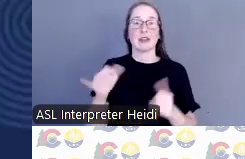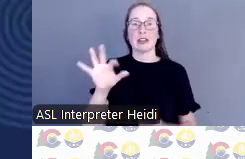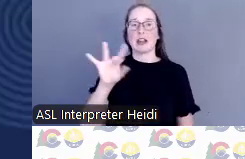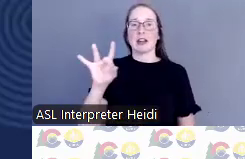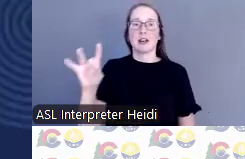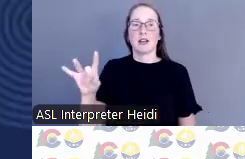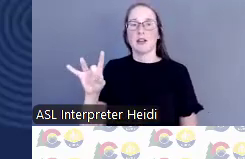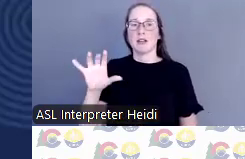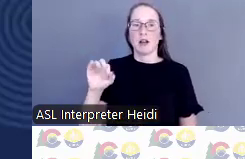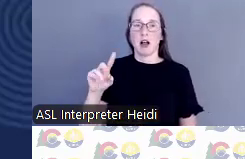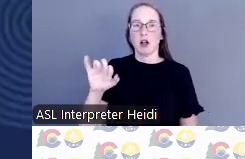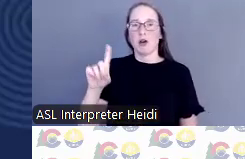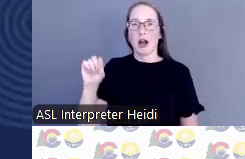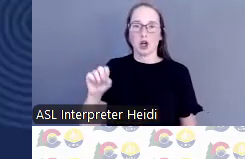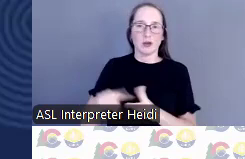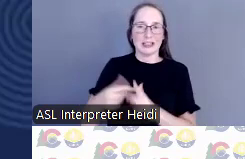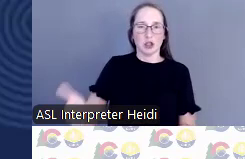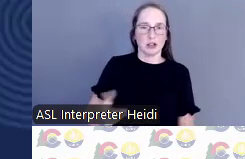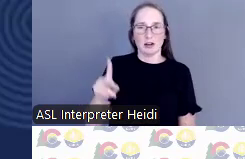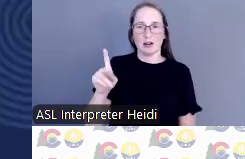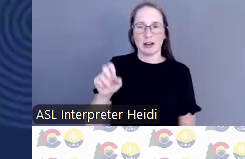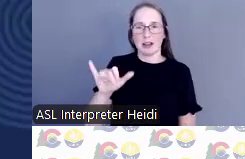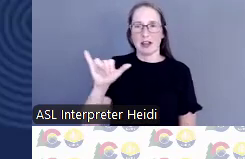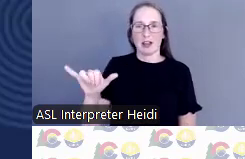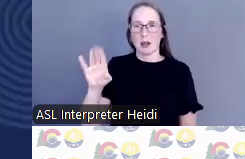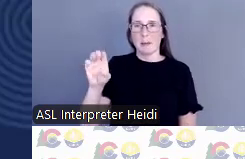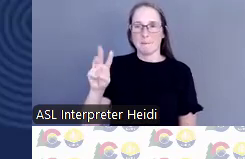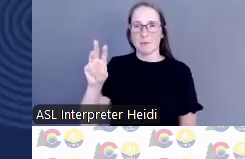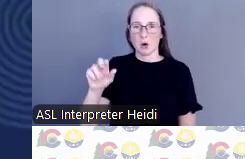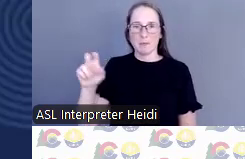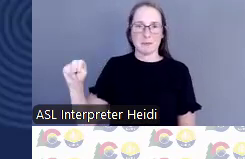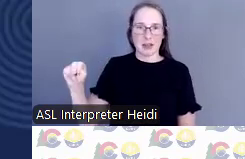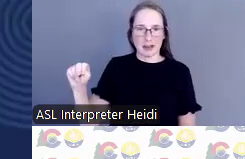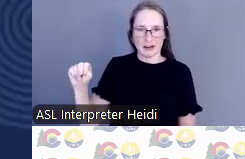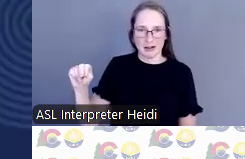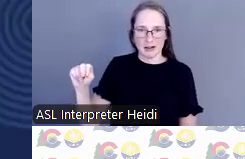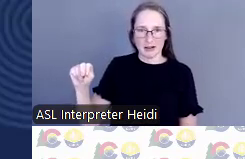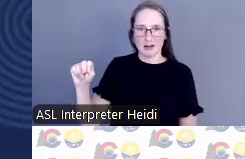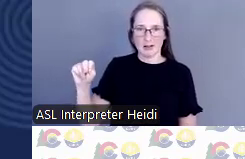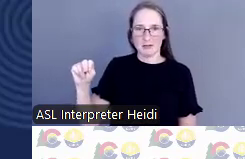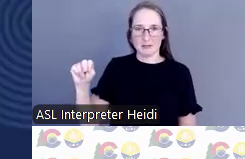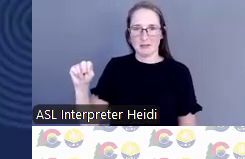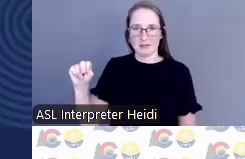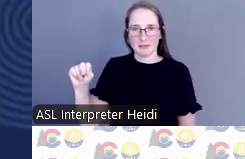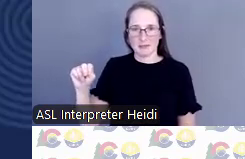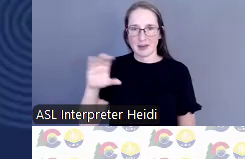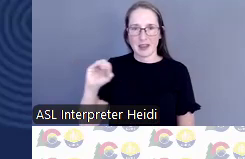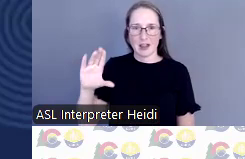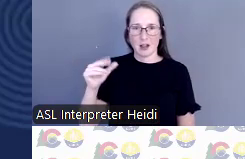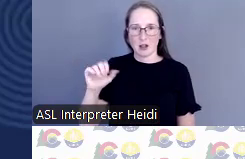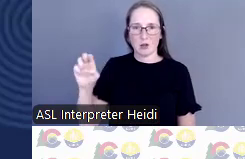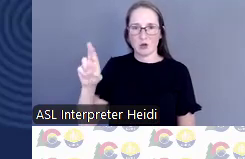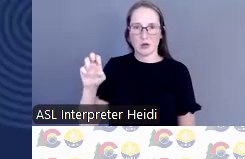to 988 Colorado, our introduction, and we have Kelly Bowman and Chloe Rico. Thanks, Carrie. Can you hear